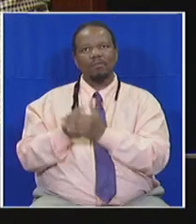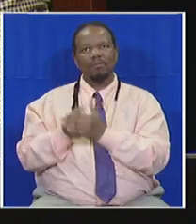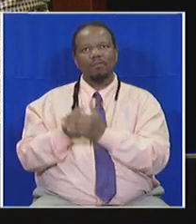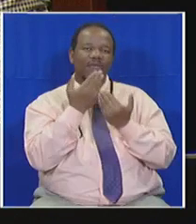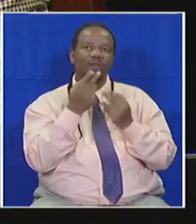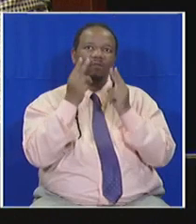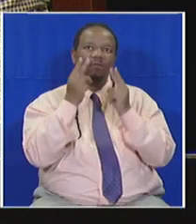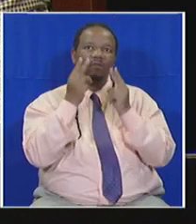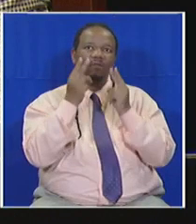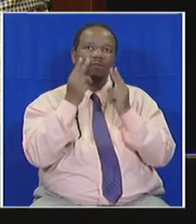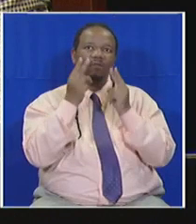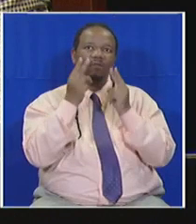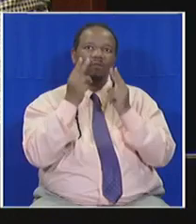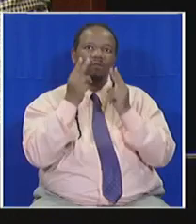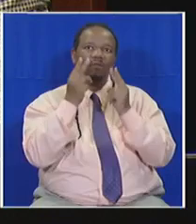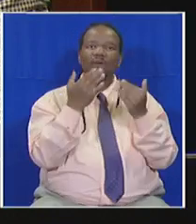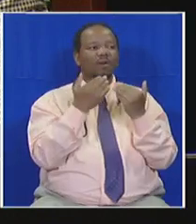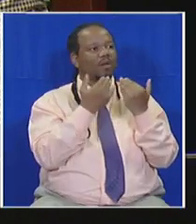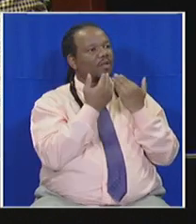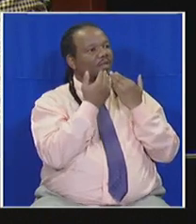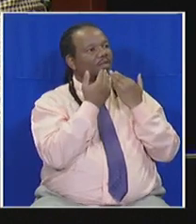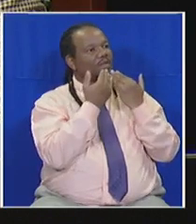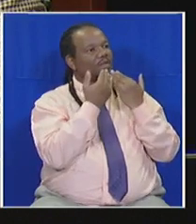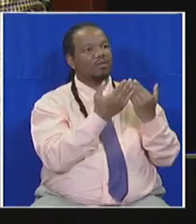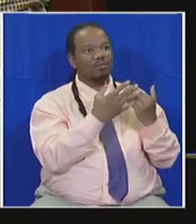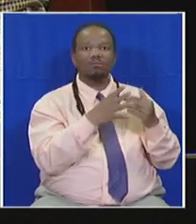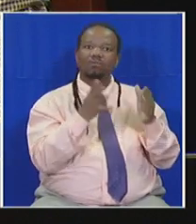guests in the gallery as well as royalty present.